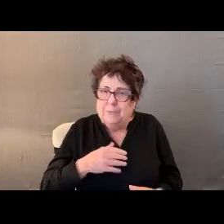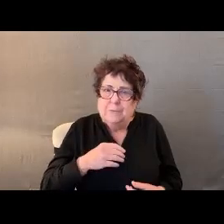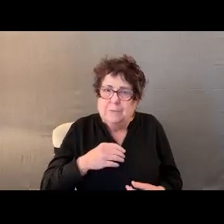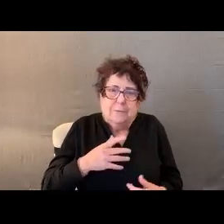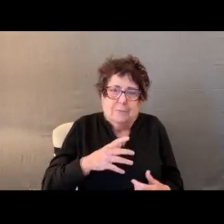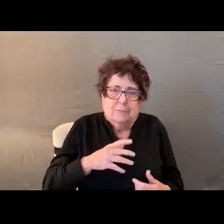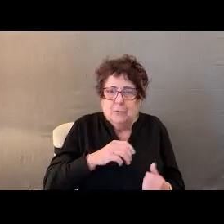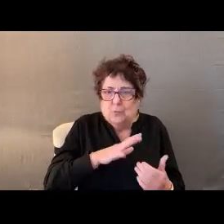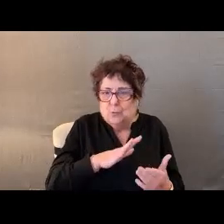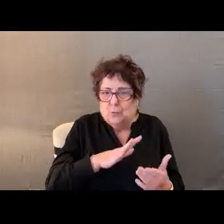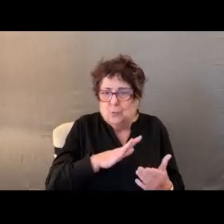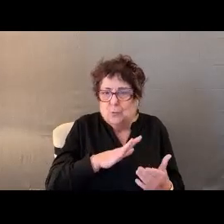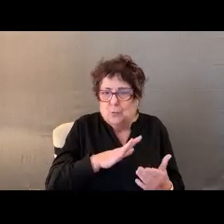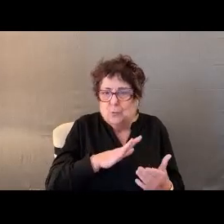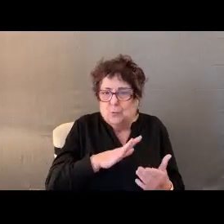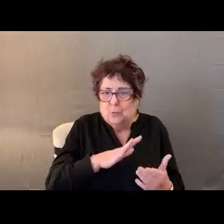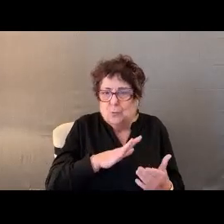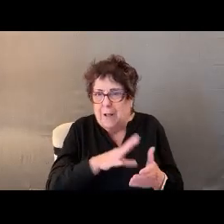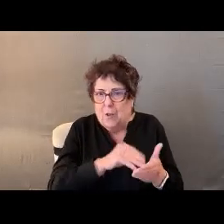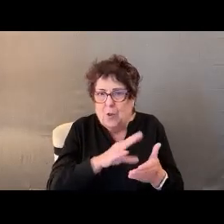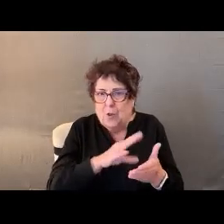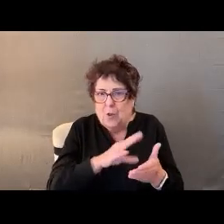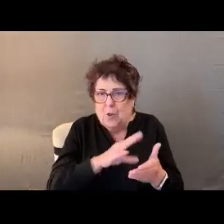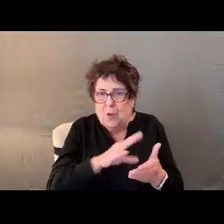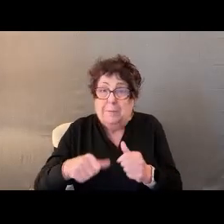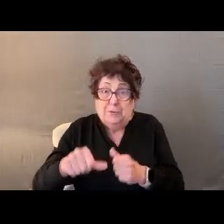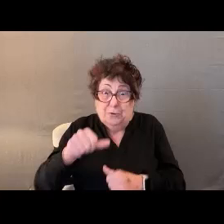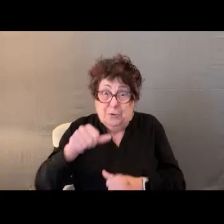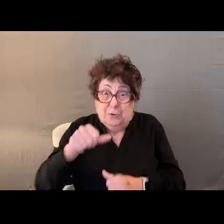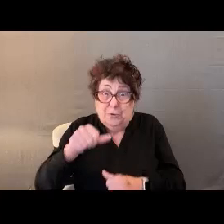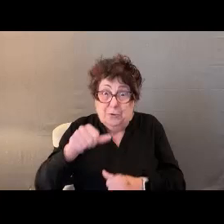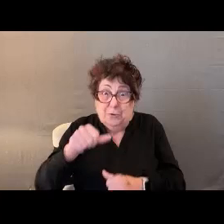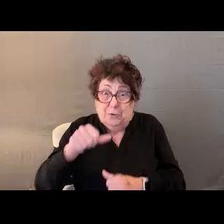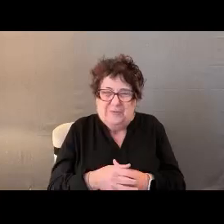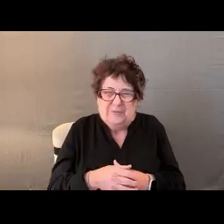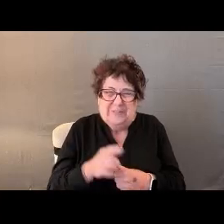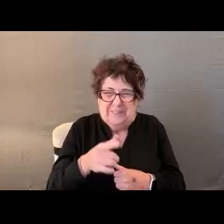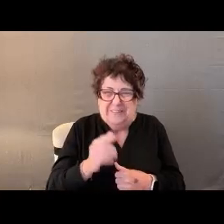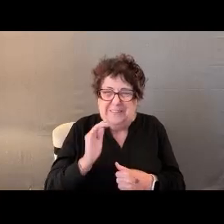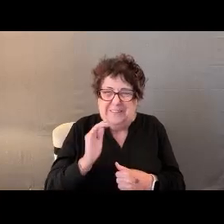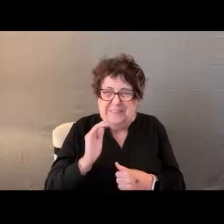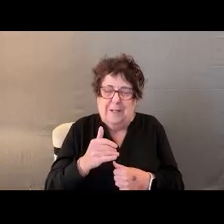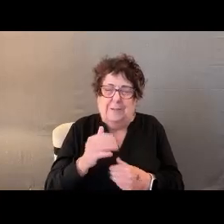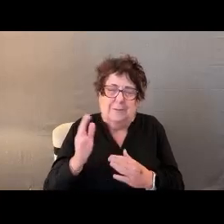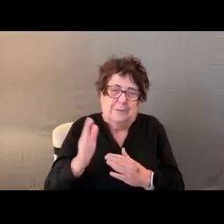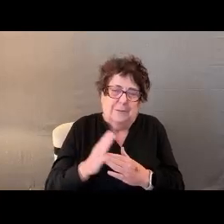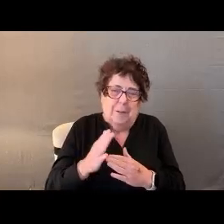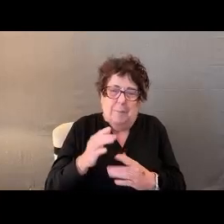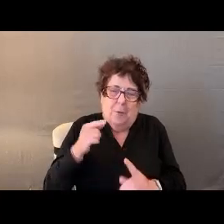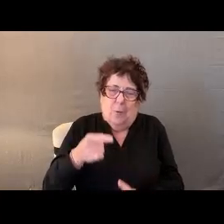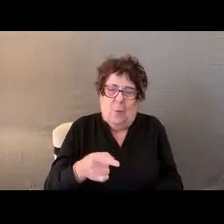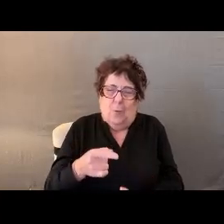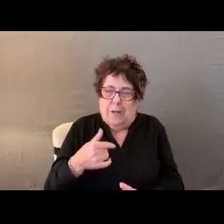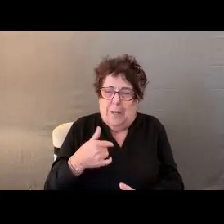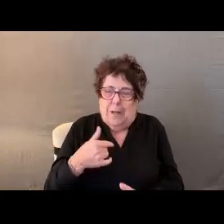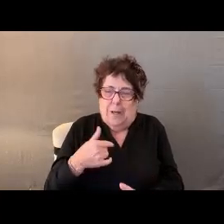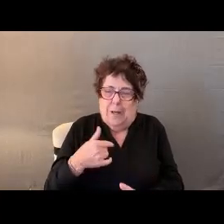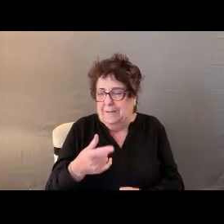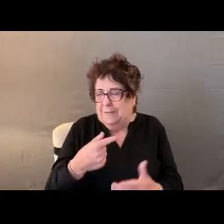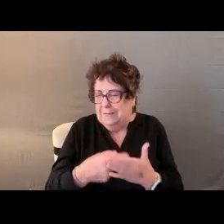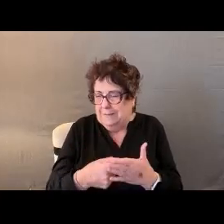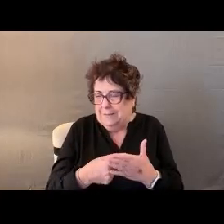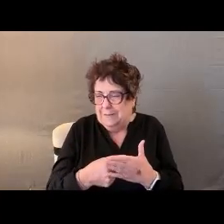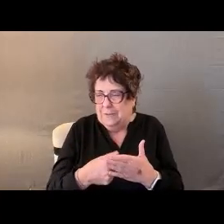topics and learn from each other. Basically, this is our main goal, to hold these discussions, and I